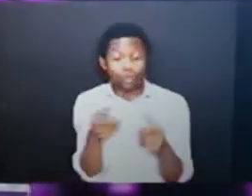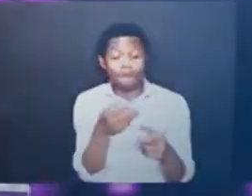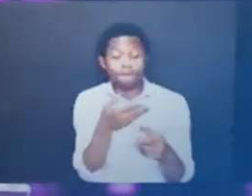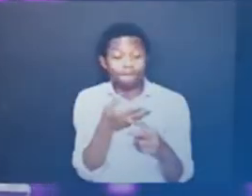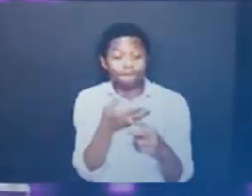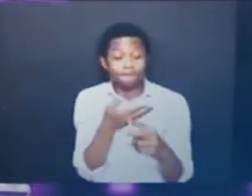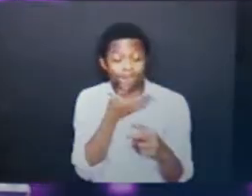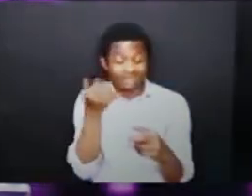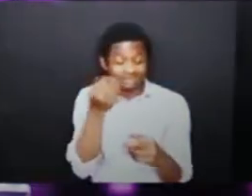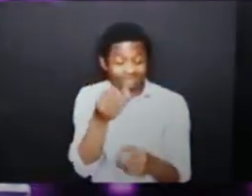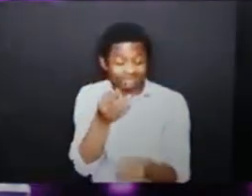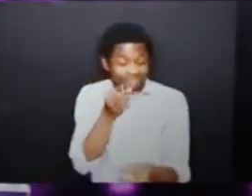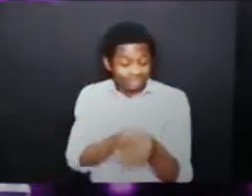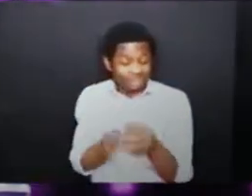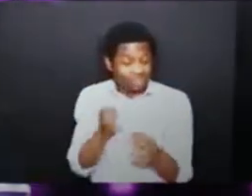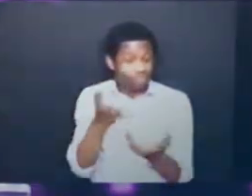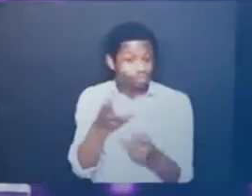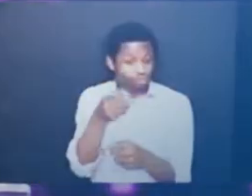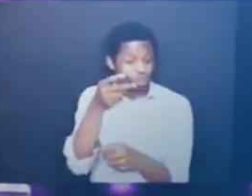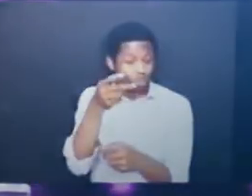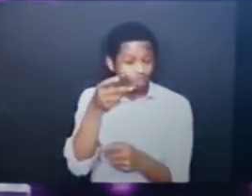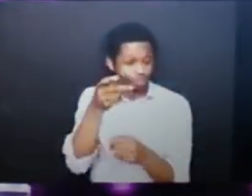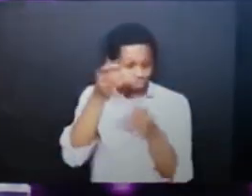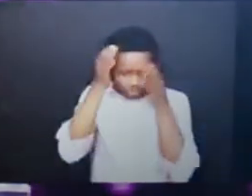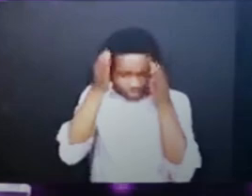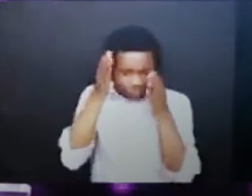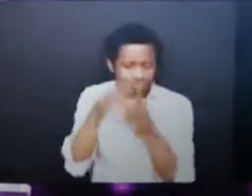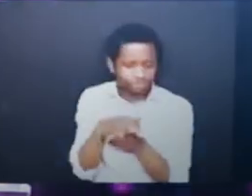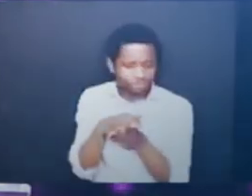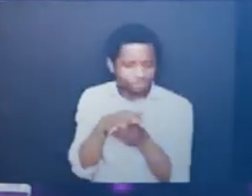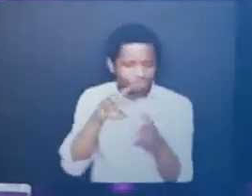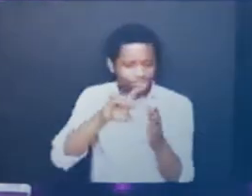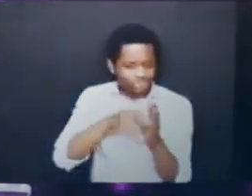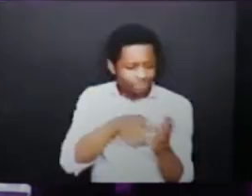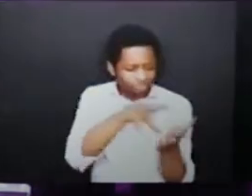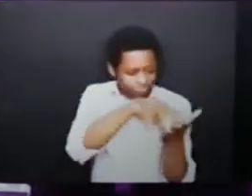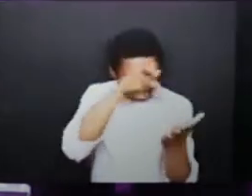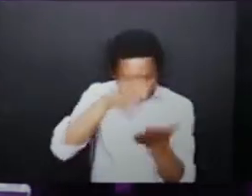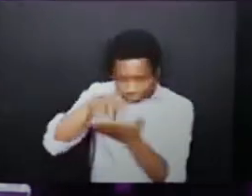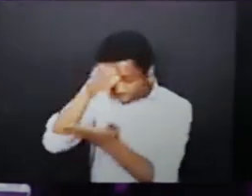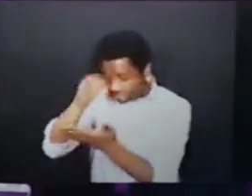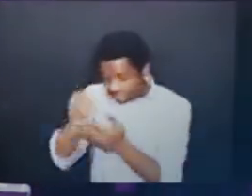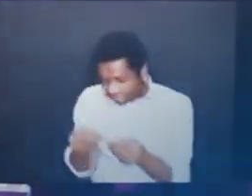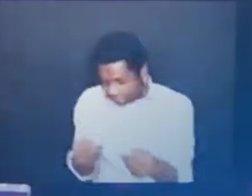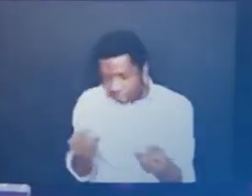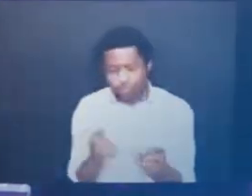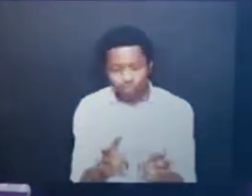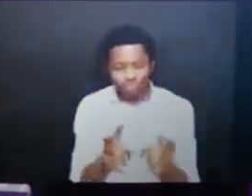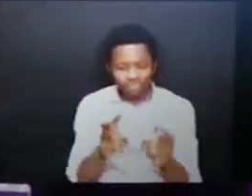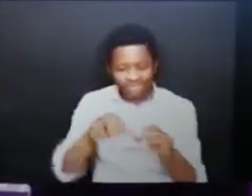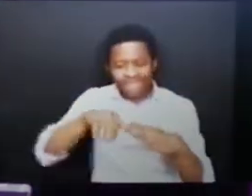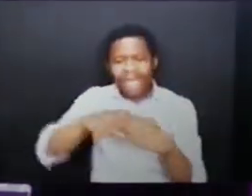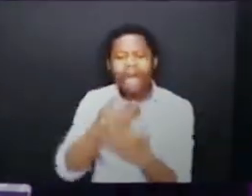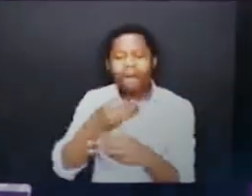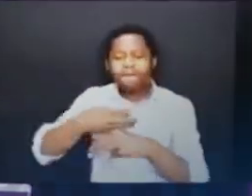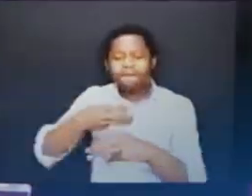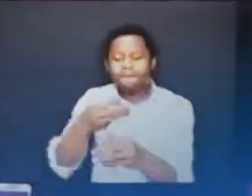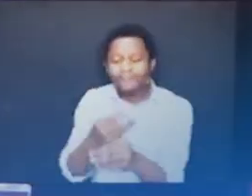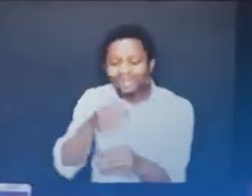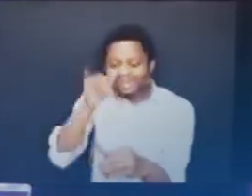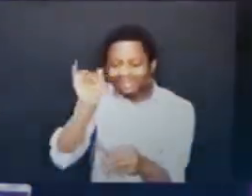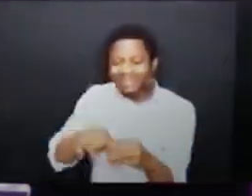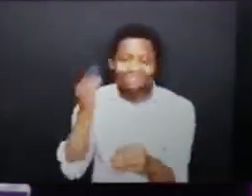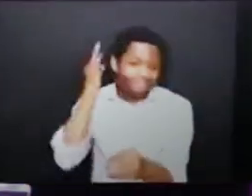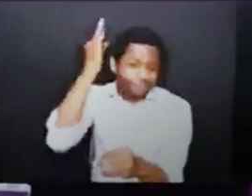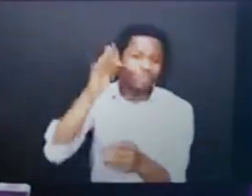pay attention and then take some few ways by which you can appropriate this, because we want to get into that